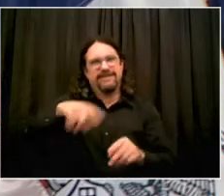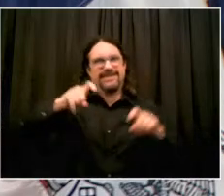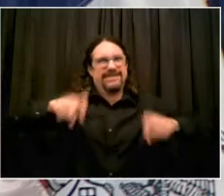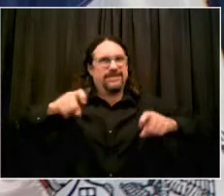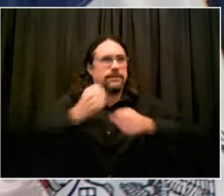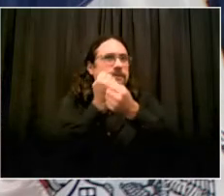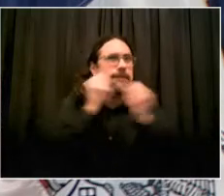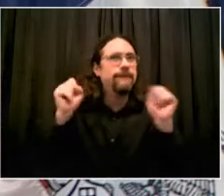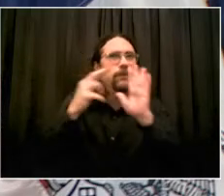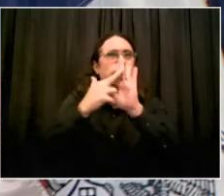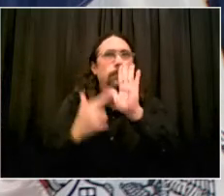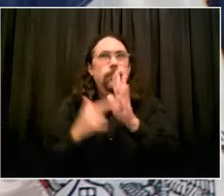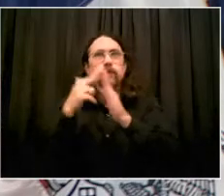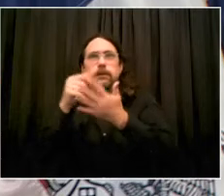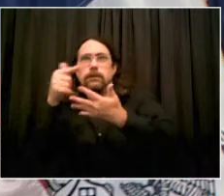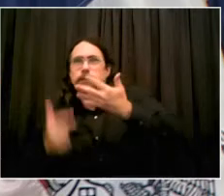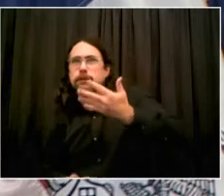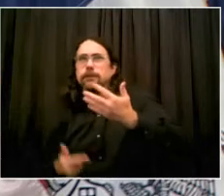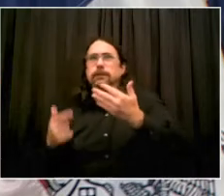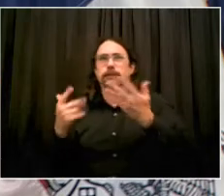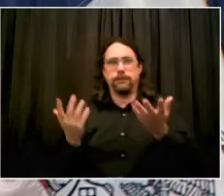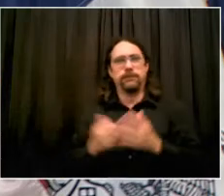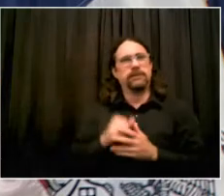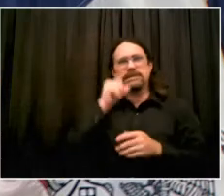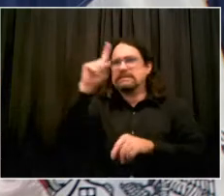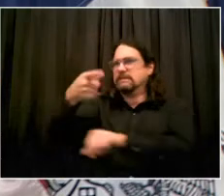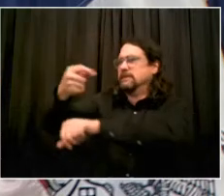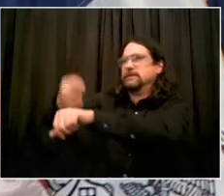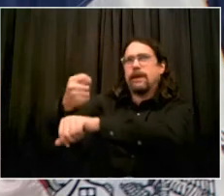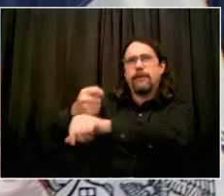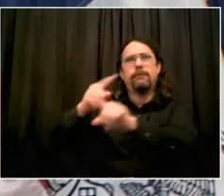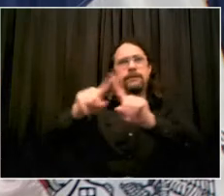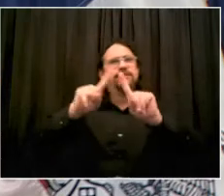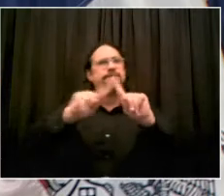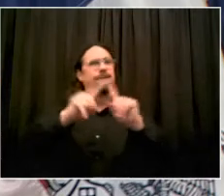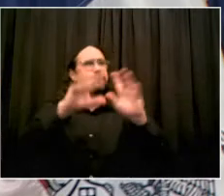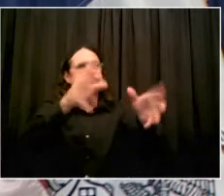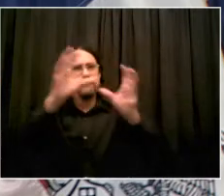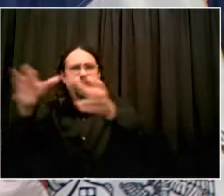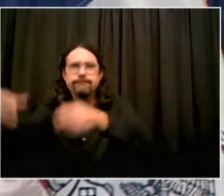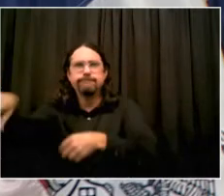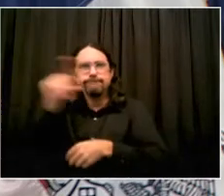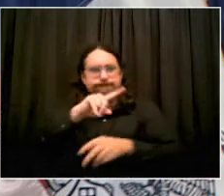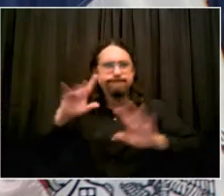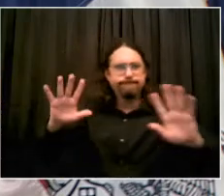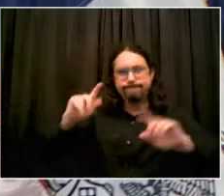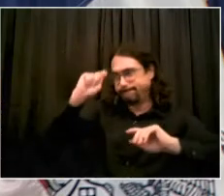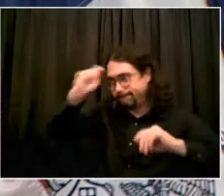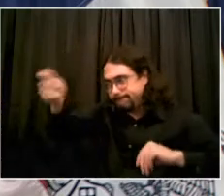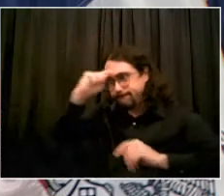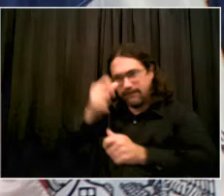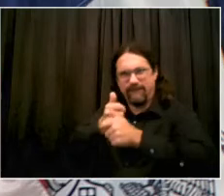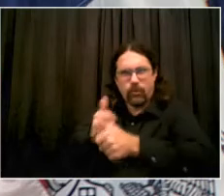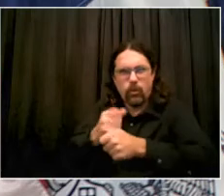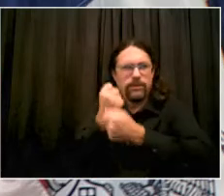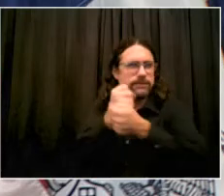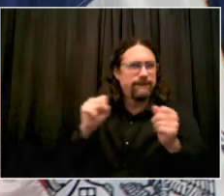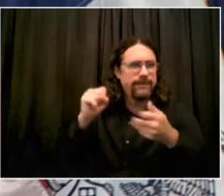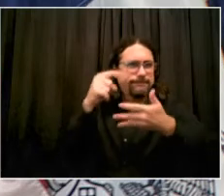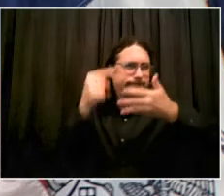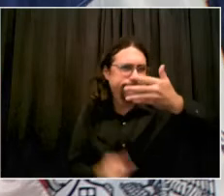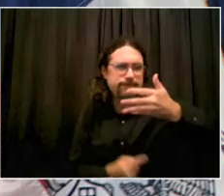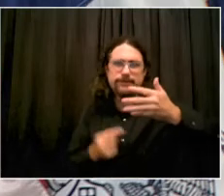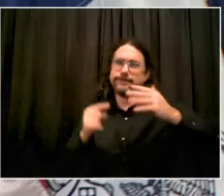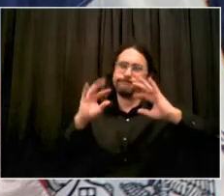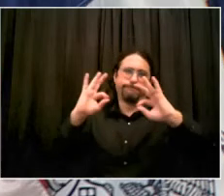So those are the immediate steps. I have to affirm that if we do not see progress quickly, there are additional steps, and the commissioner has laid this out at the end